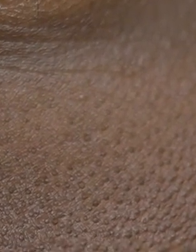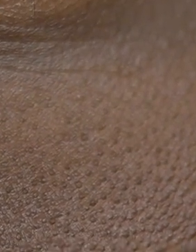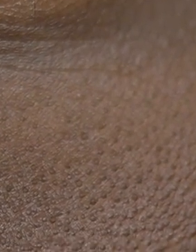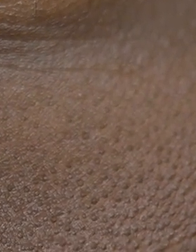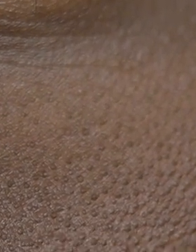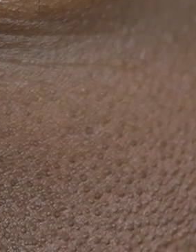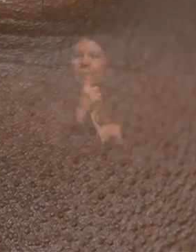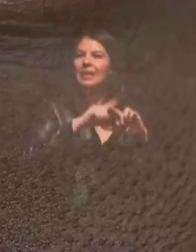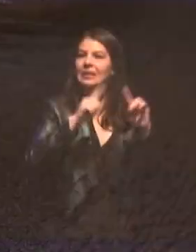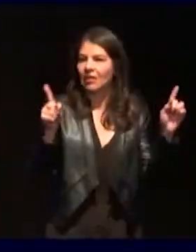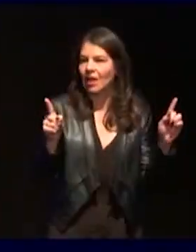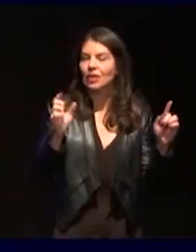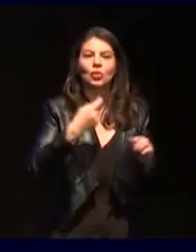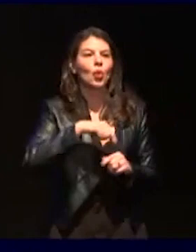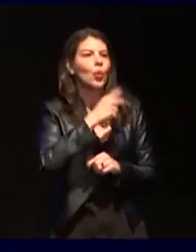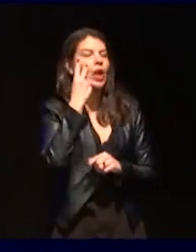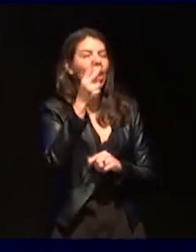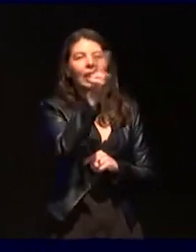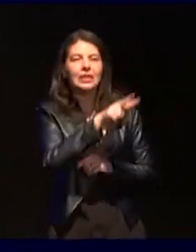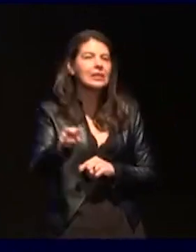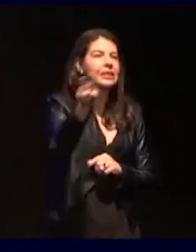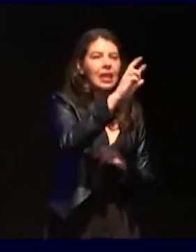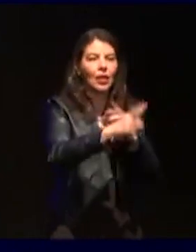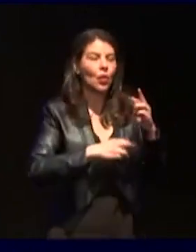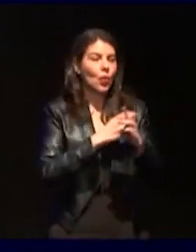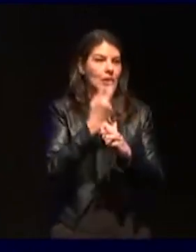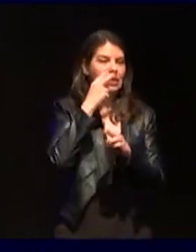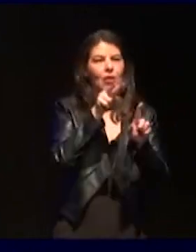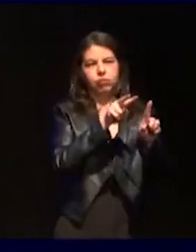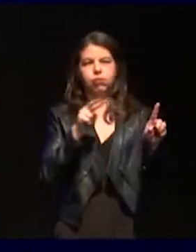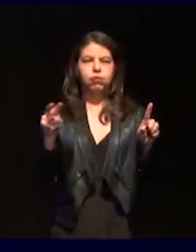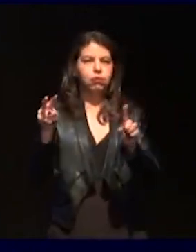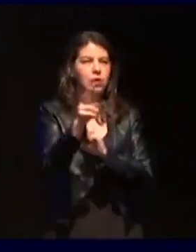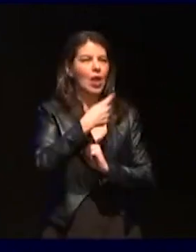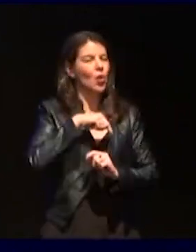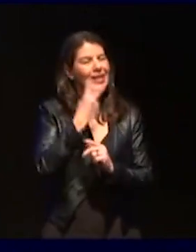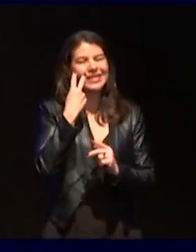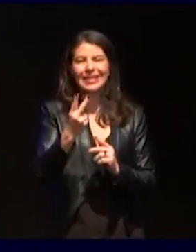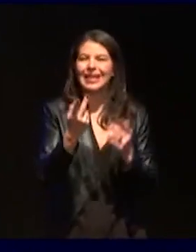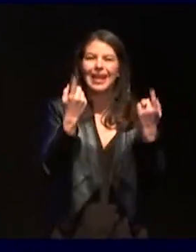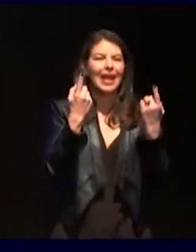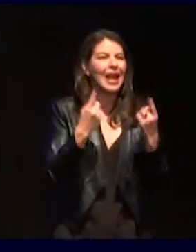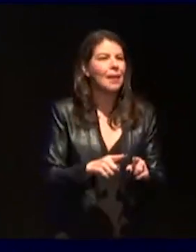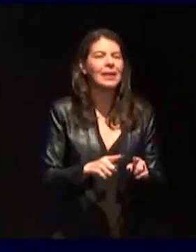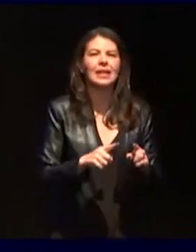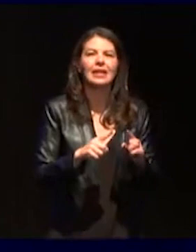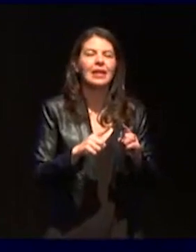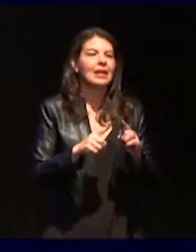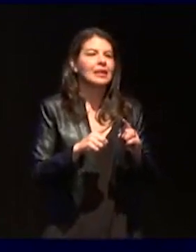something differently. And so when we look upon the world scene and we see the incursion into the